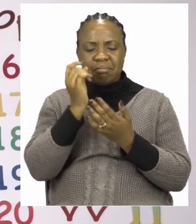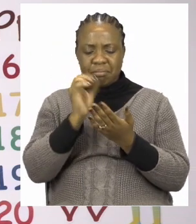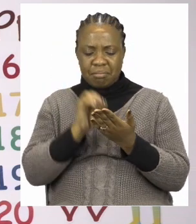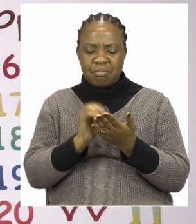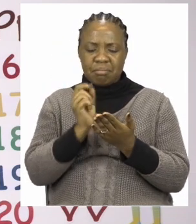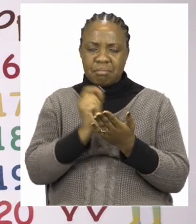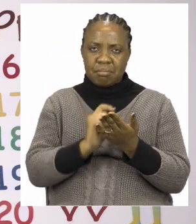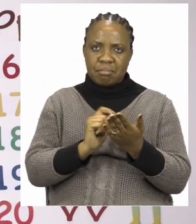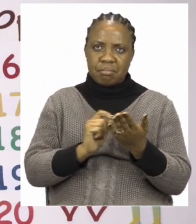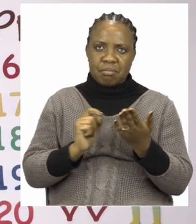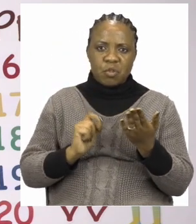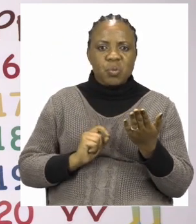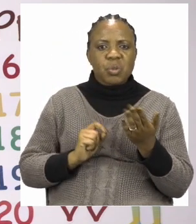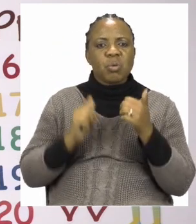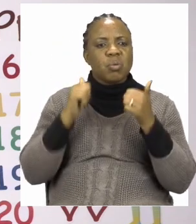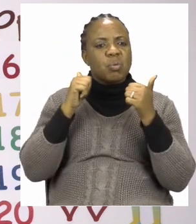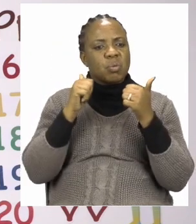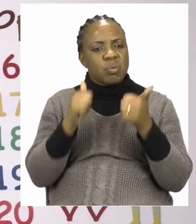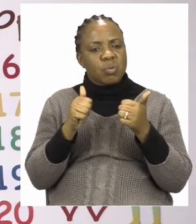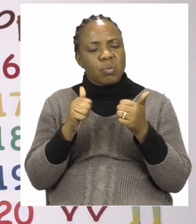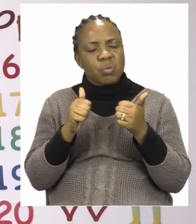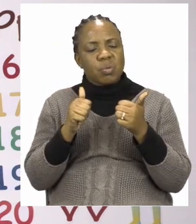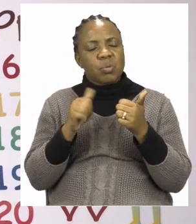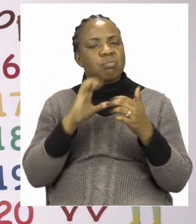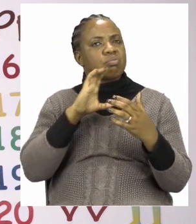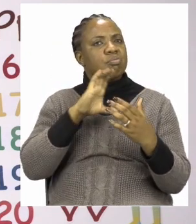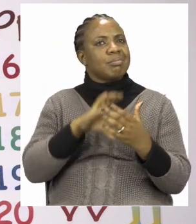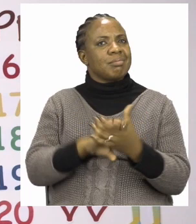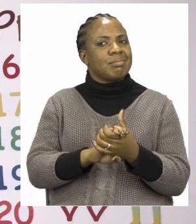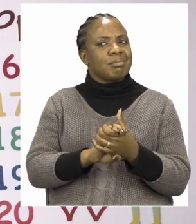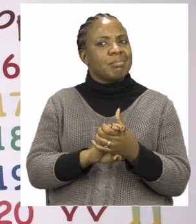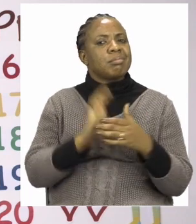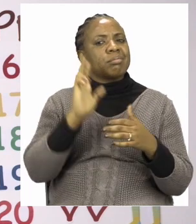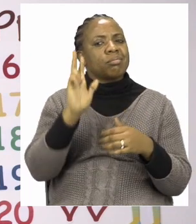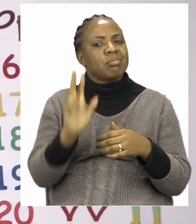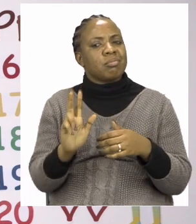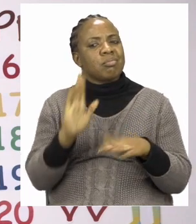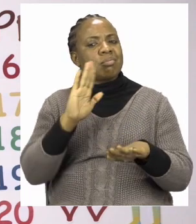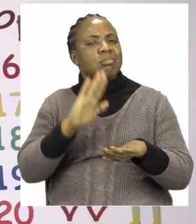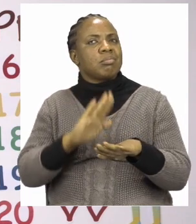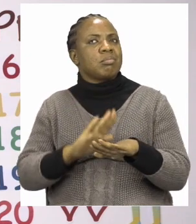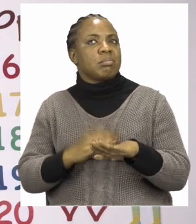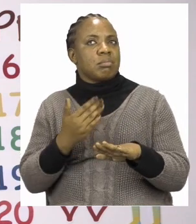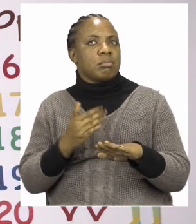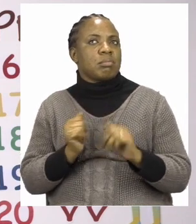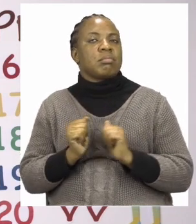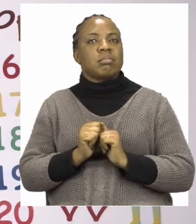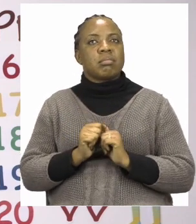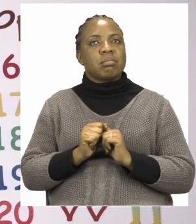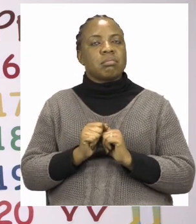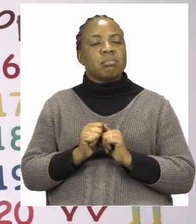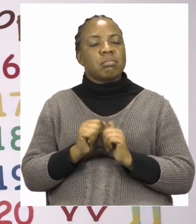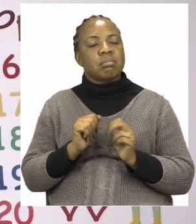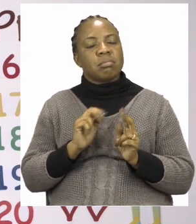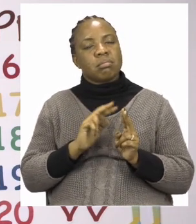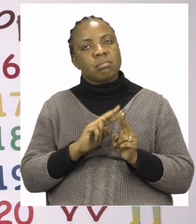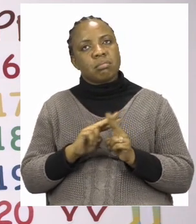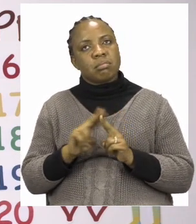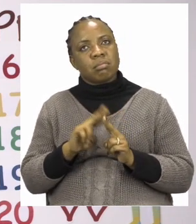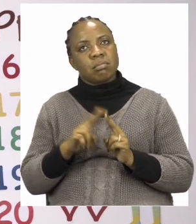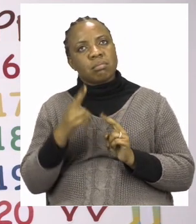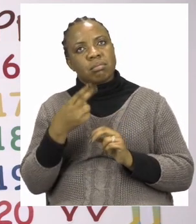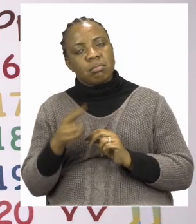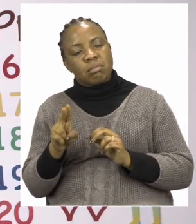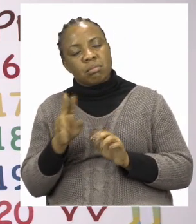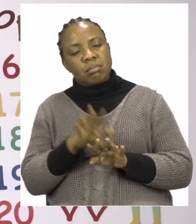a good friend and how you can be a good friend. Take your time, spell each of your words